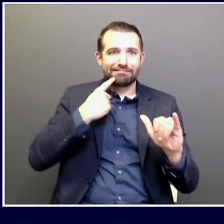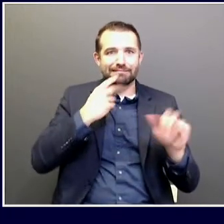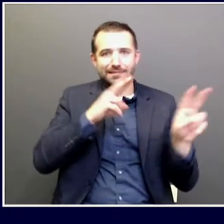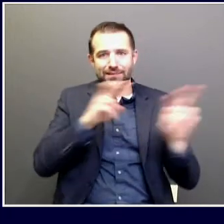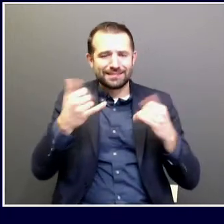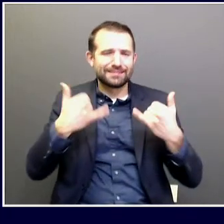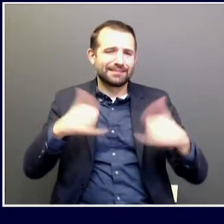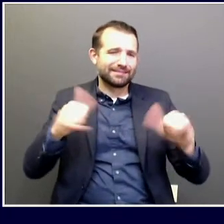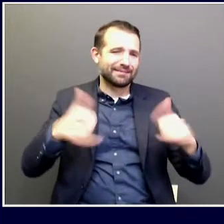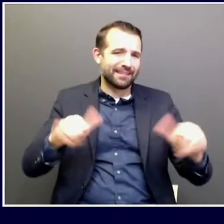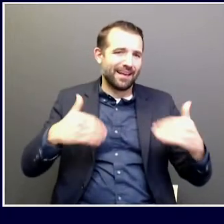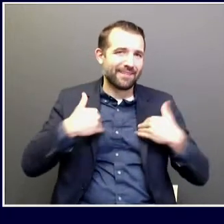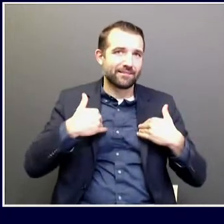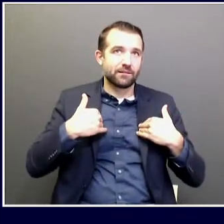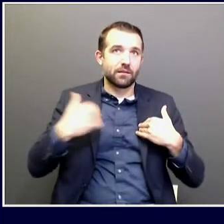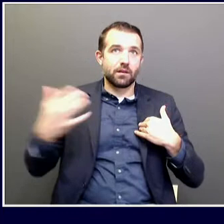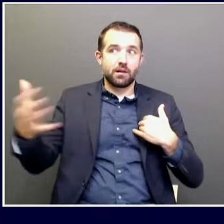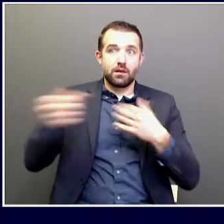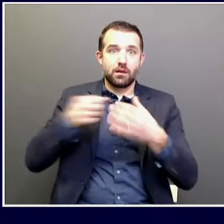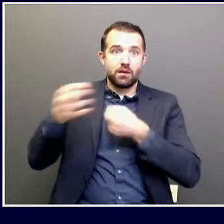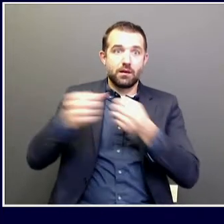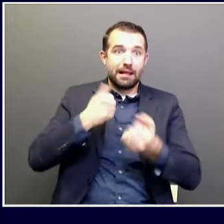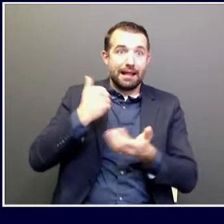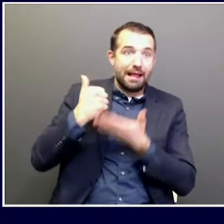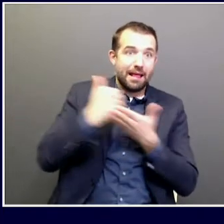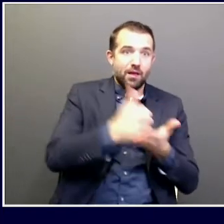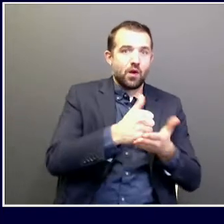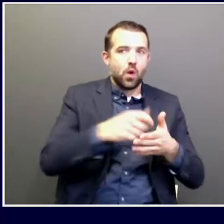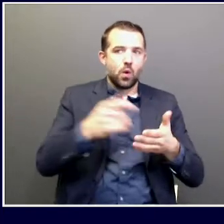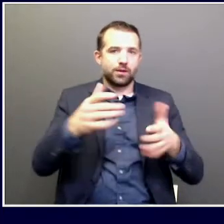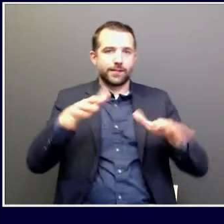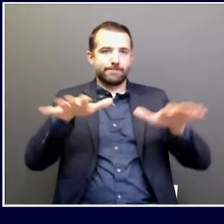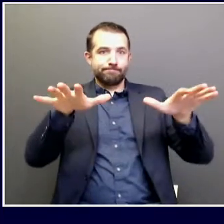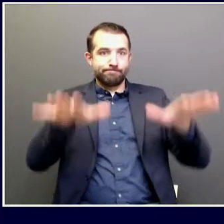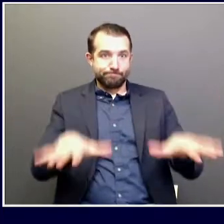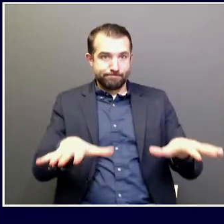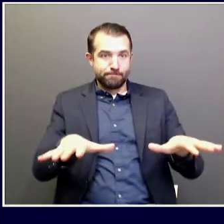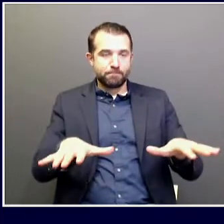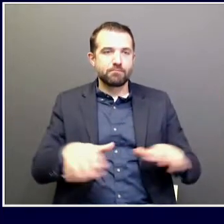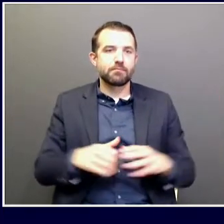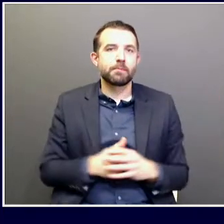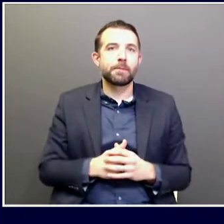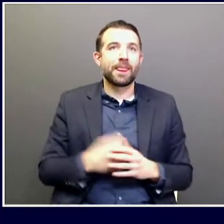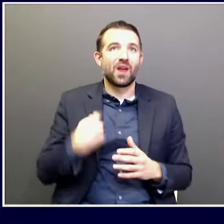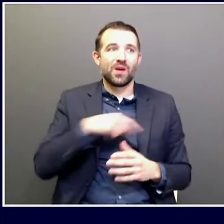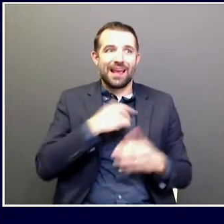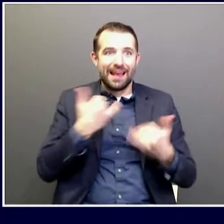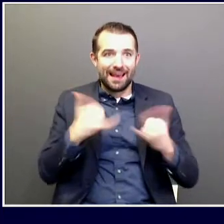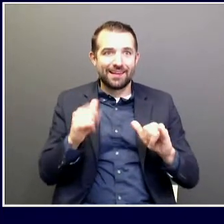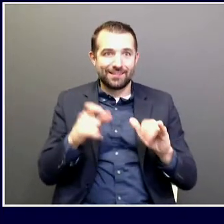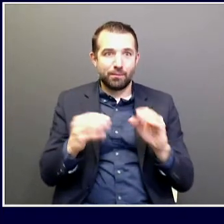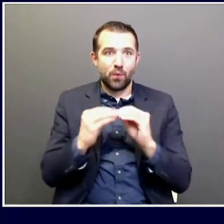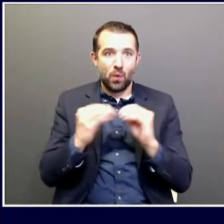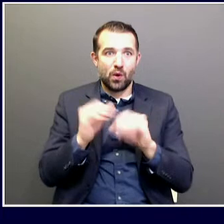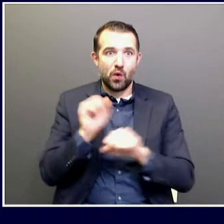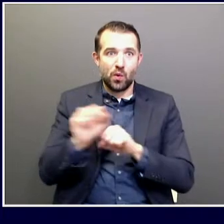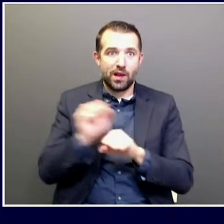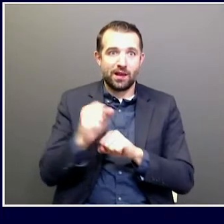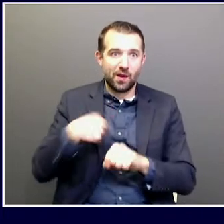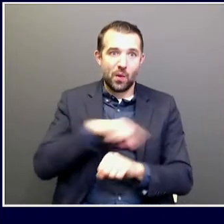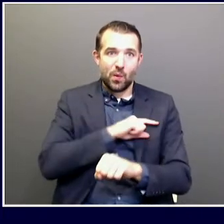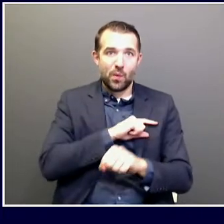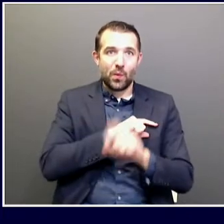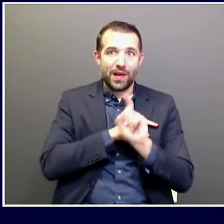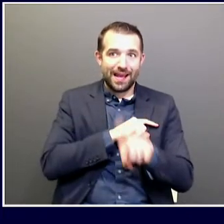what other types of activities we will do in the future, because our work is not done. Our work is not done until we really have